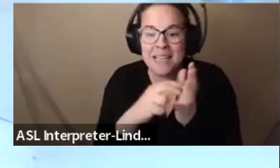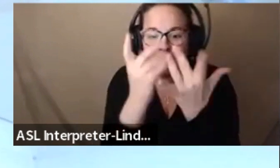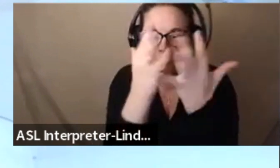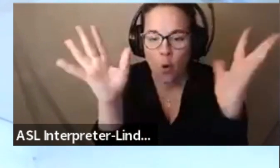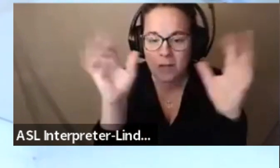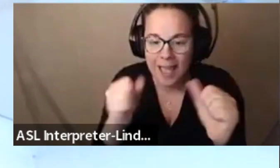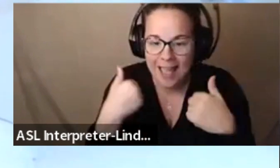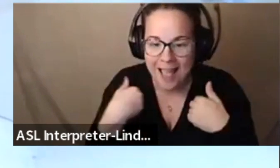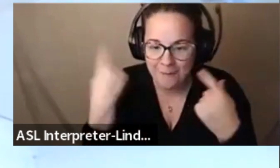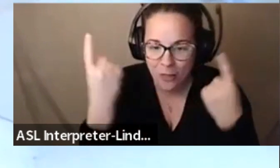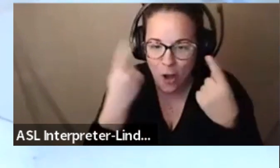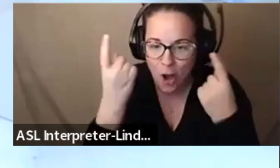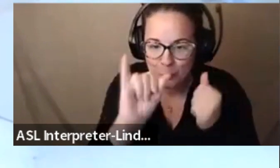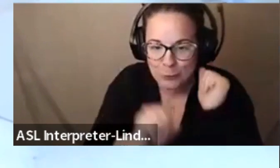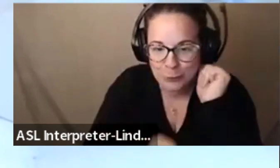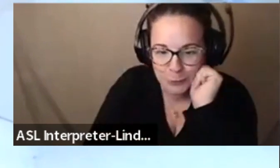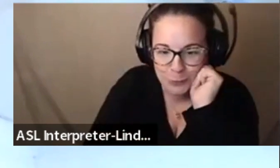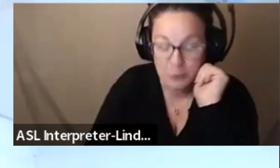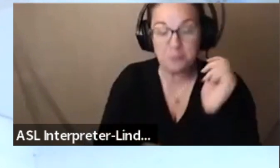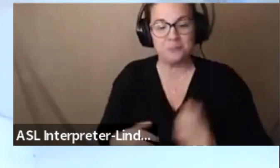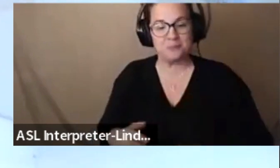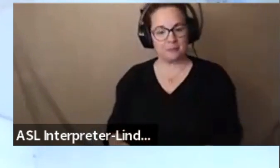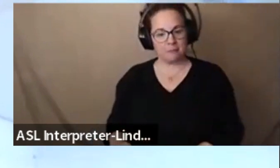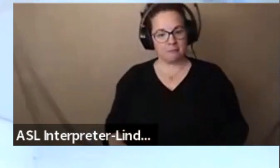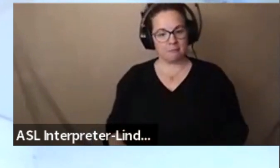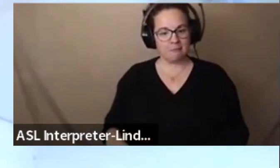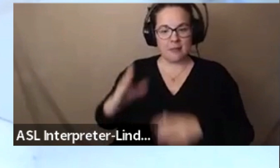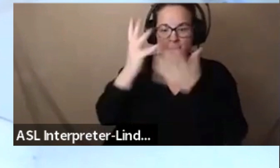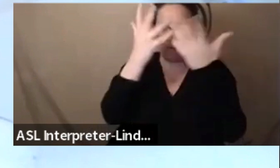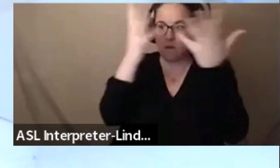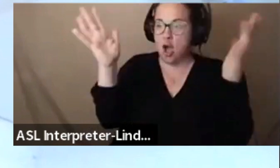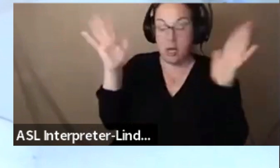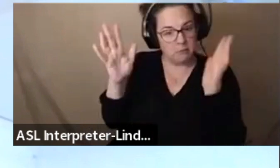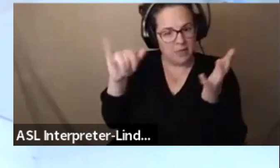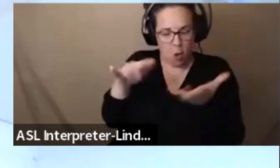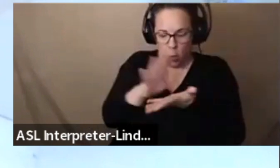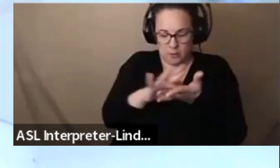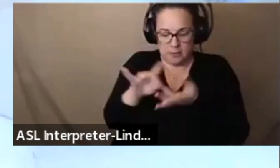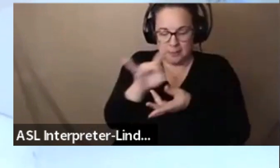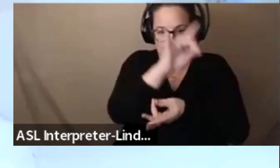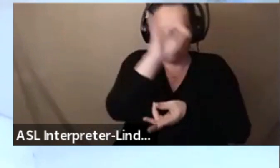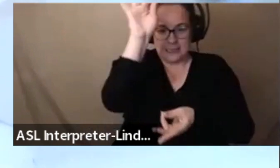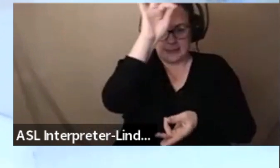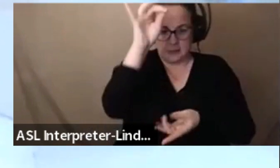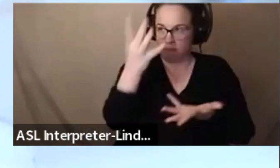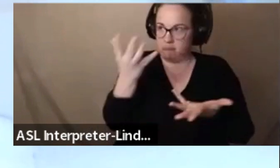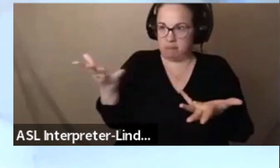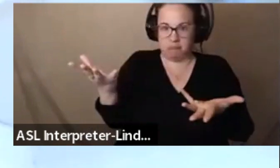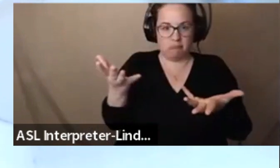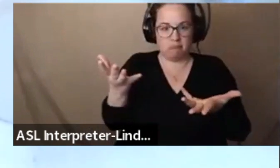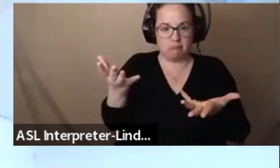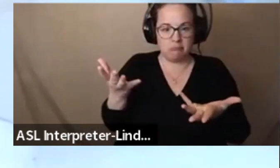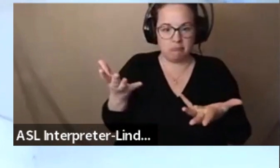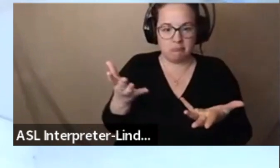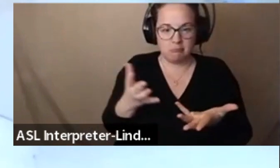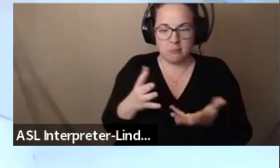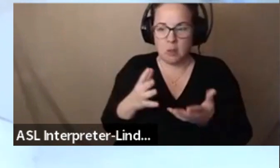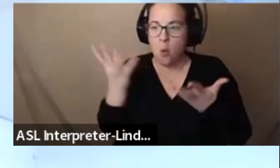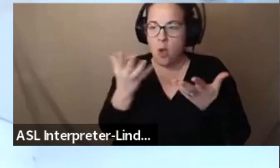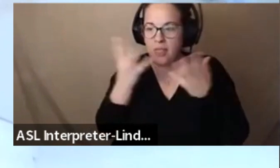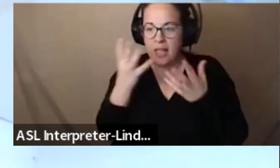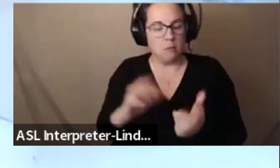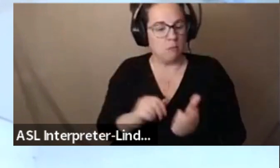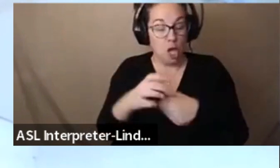What does the forest think of what is happening? These are the spirits of the forest. What does what does